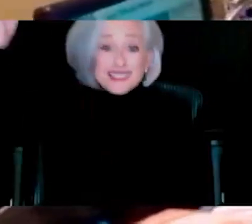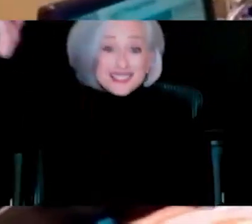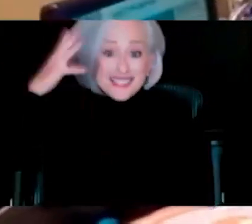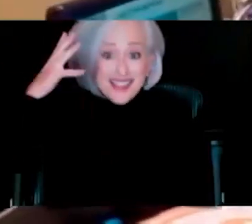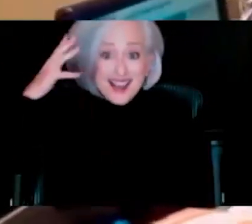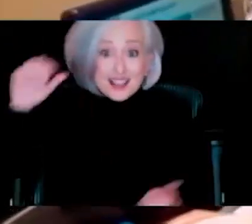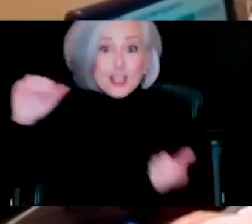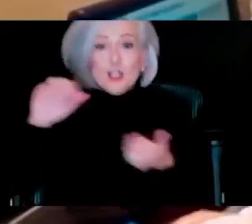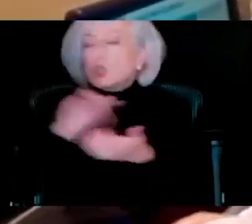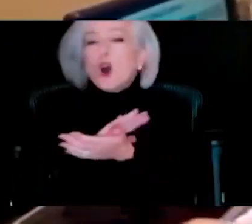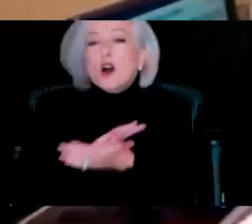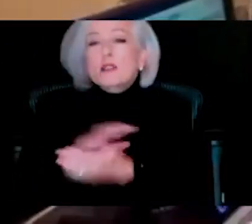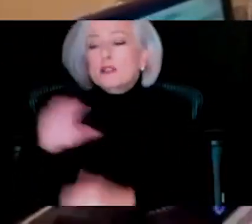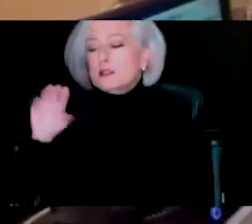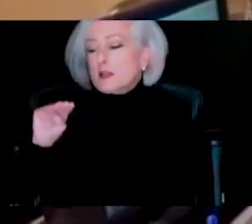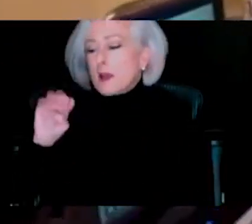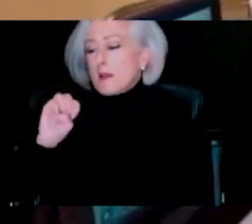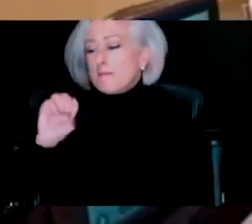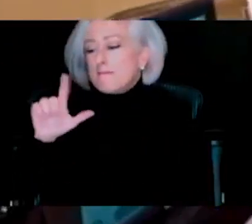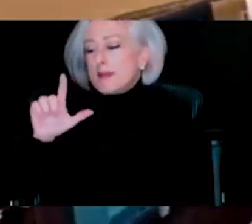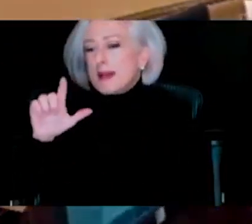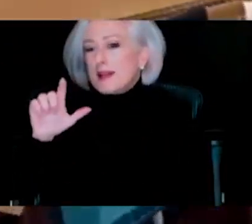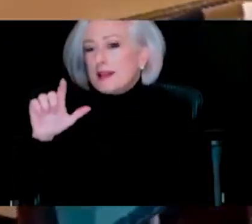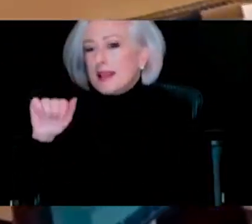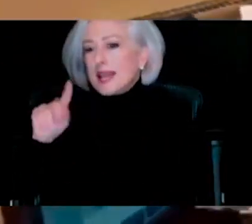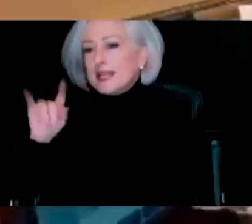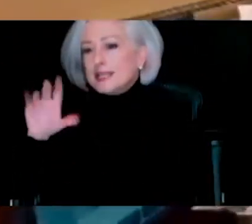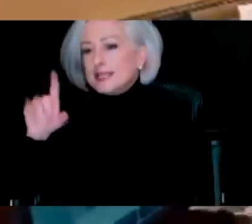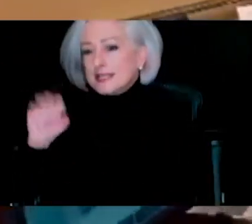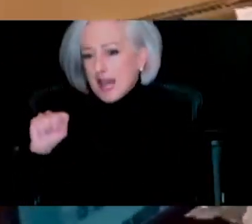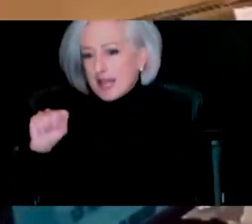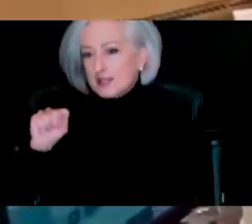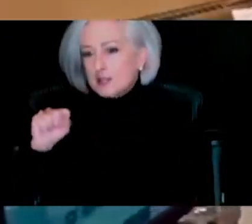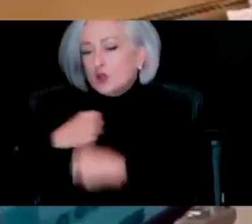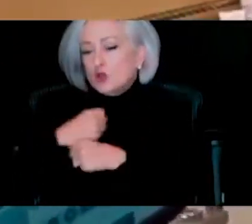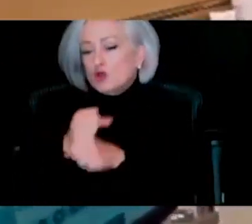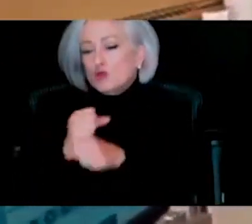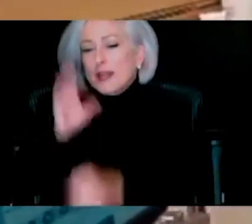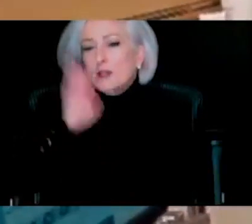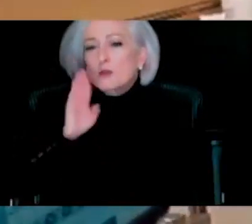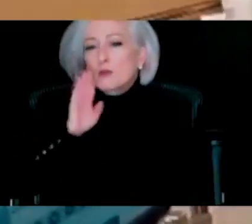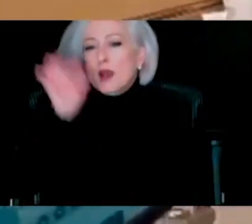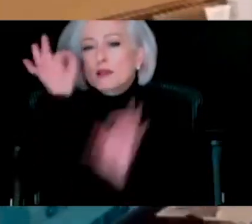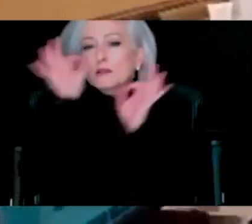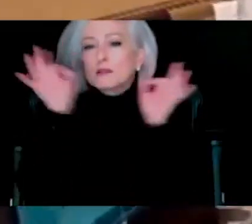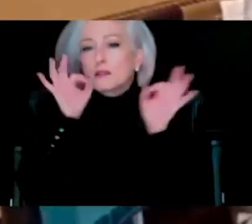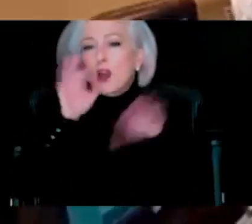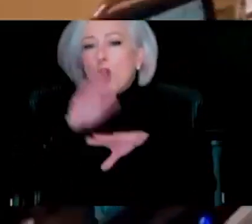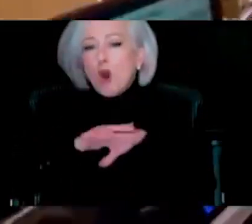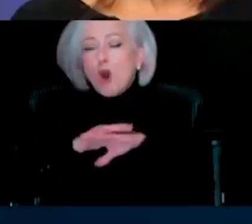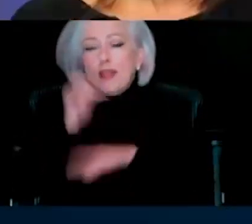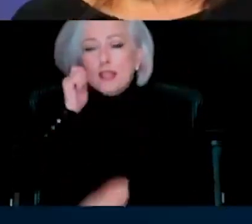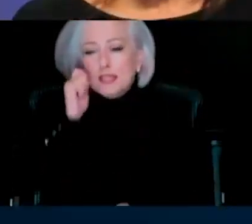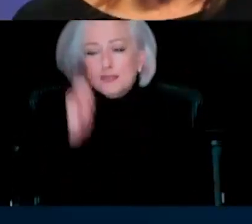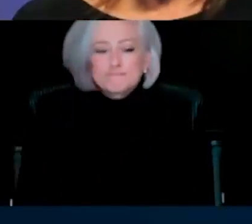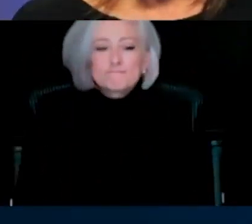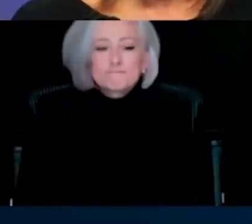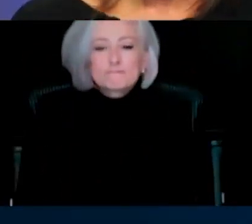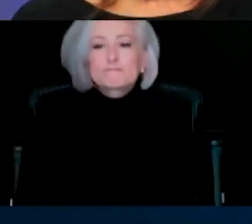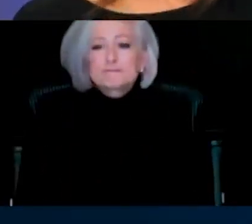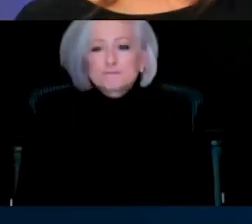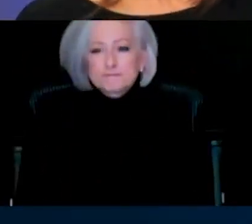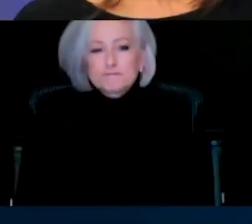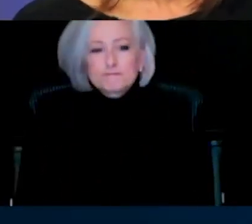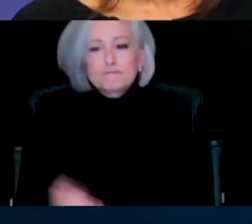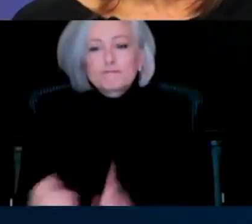the melanocytes to build that brown, to make that damage into the skin. So it comes back to the sunscreen.